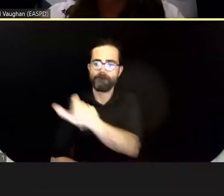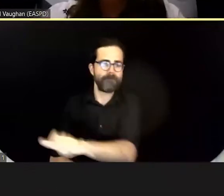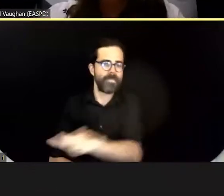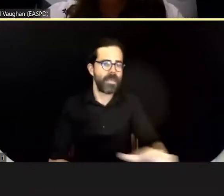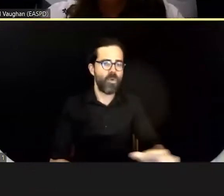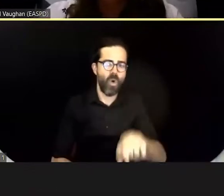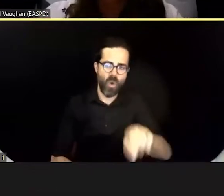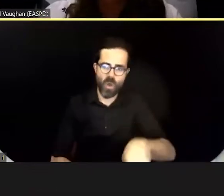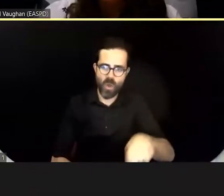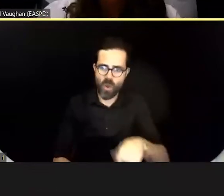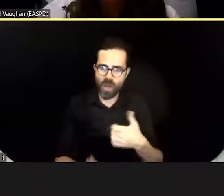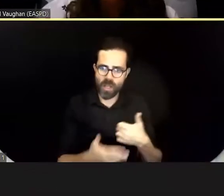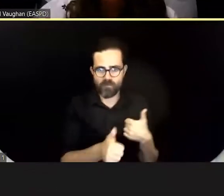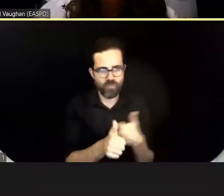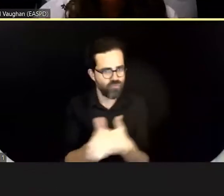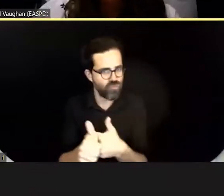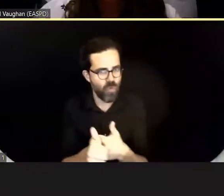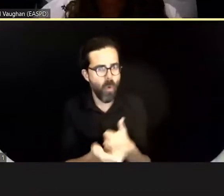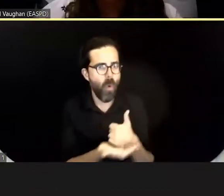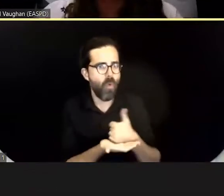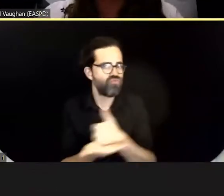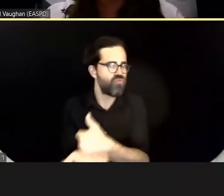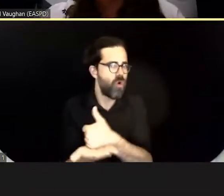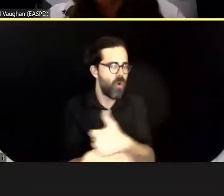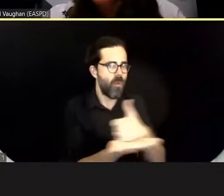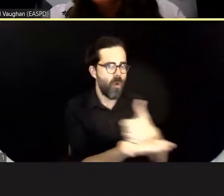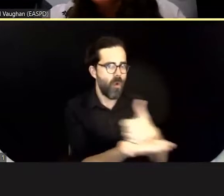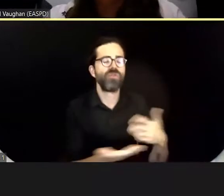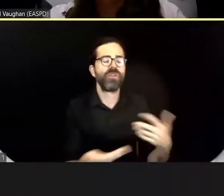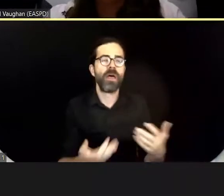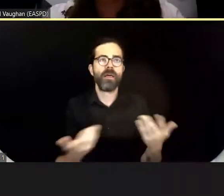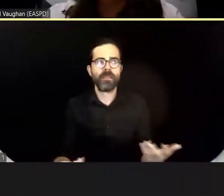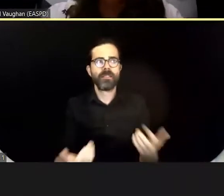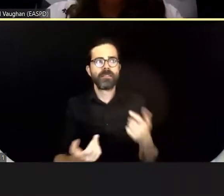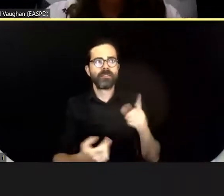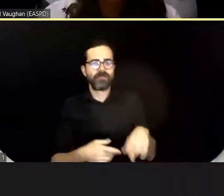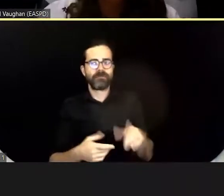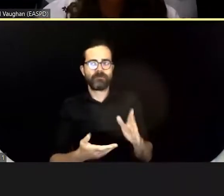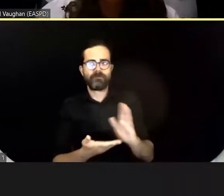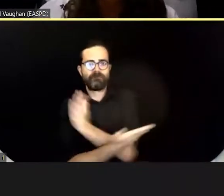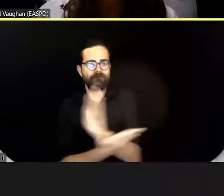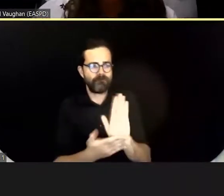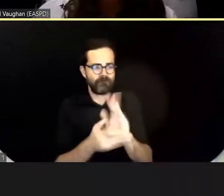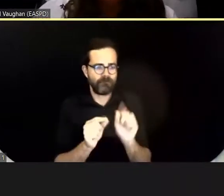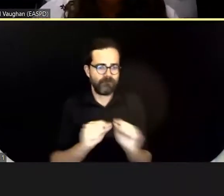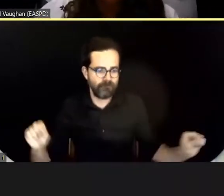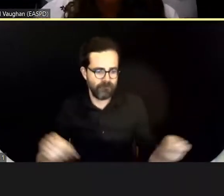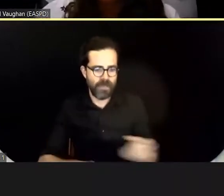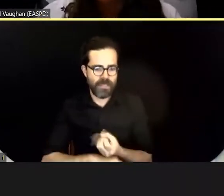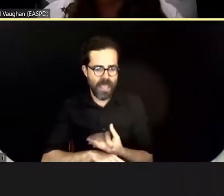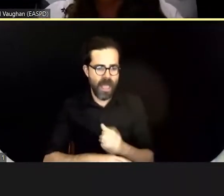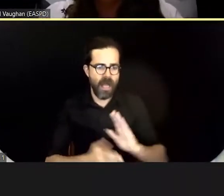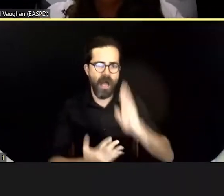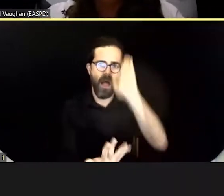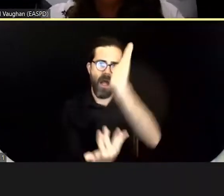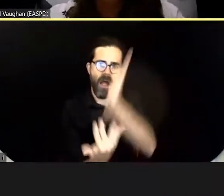that obviously showed up challenges as well, exposing the digital divide and accessibility issues faced by many